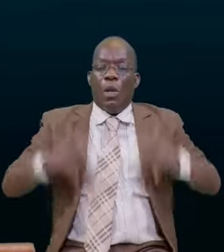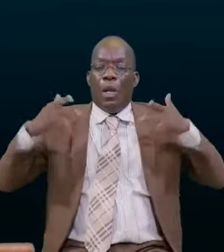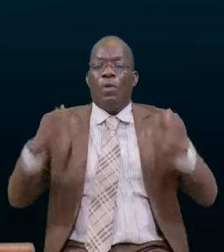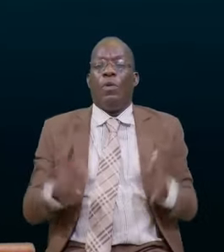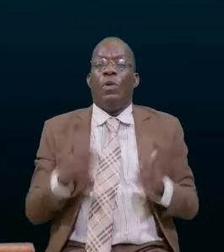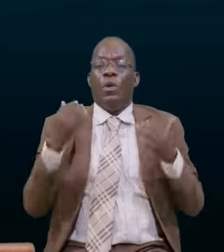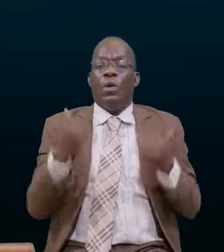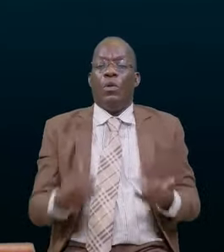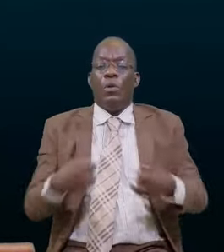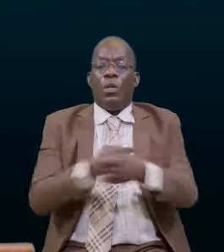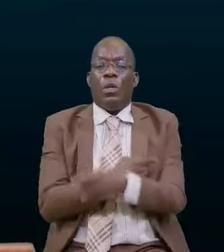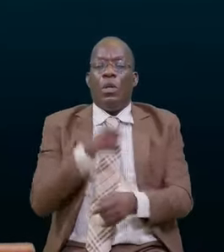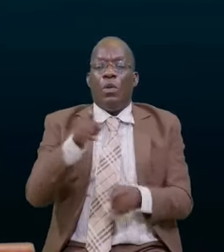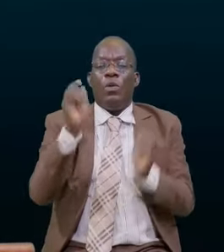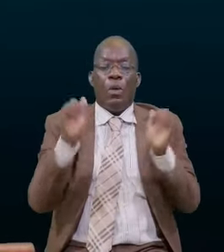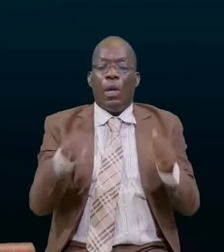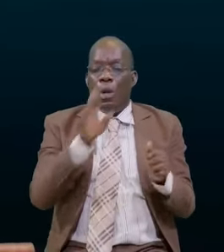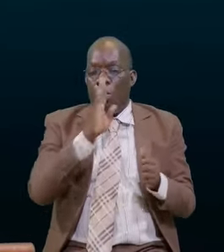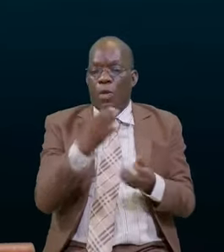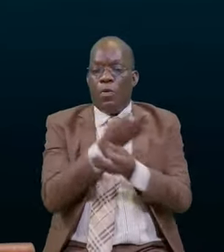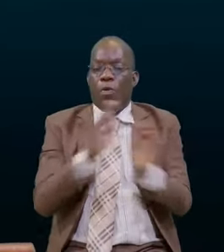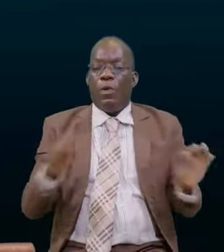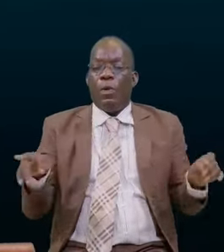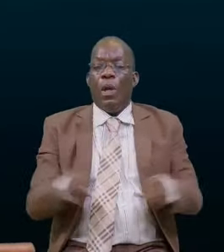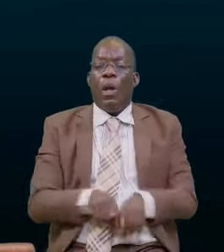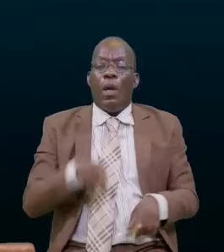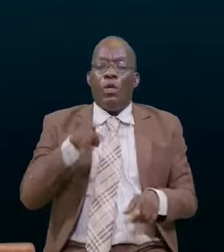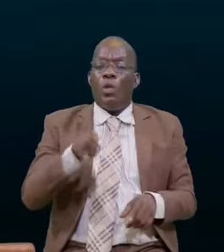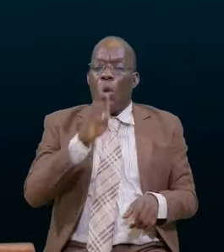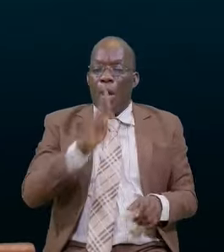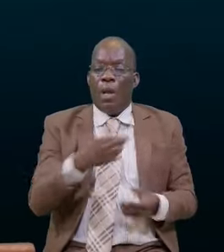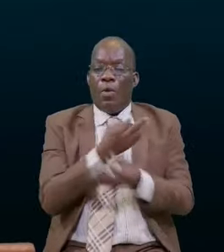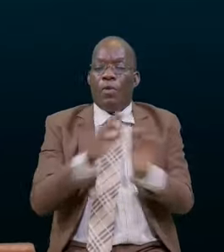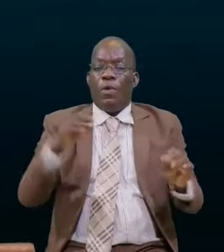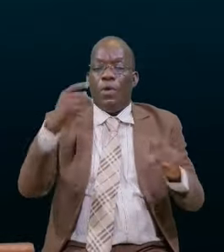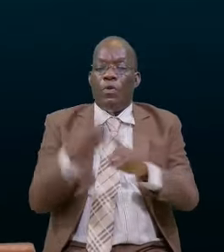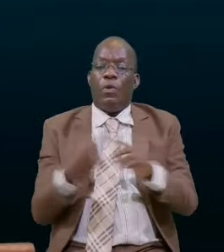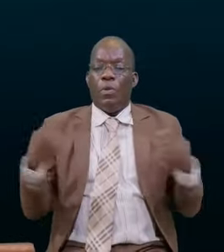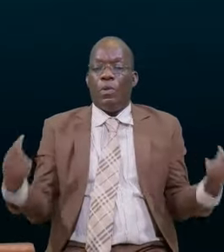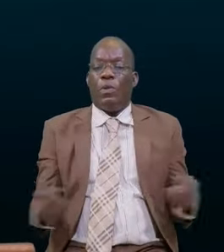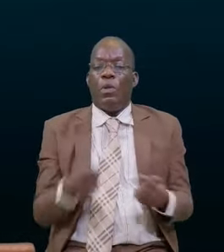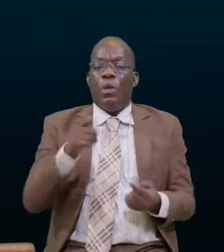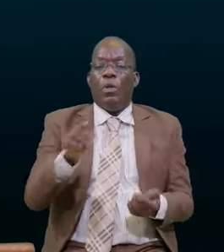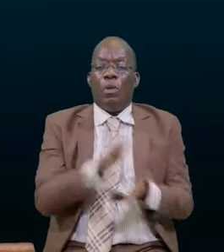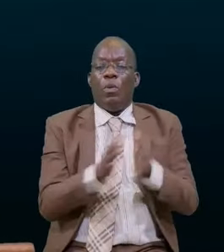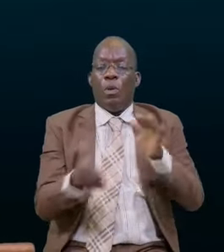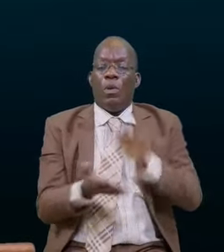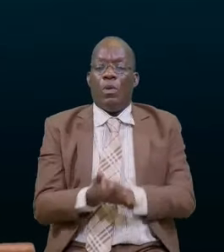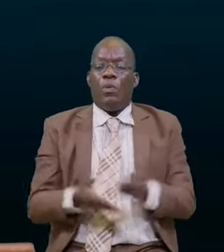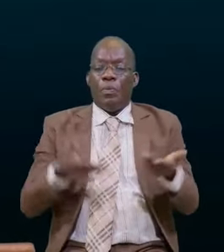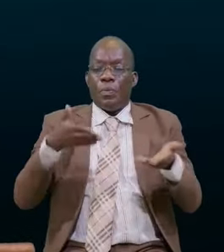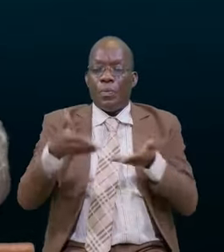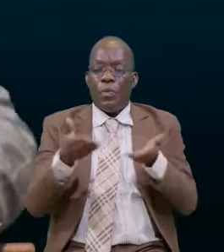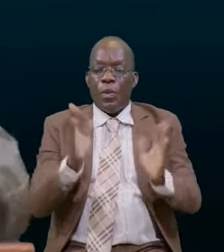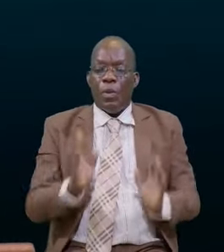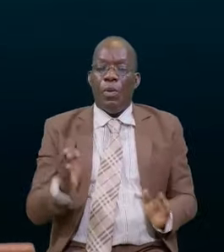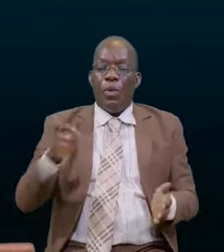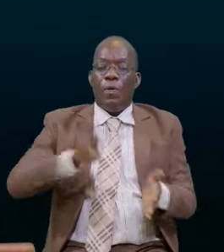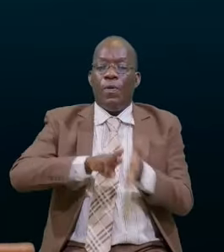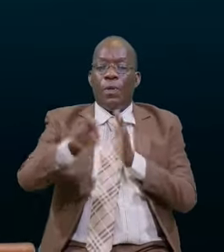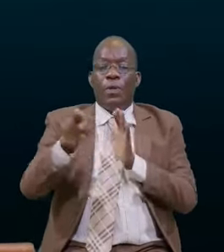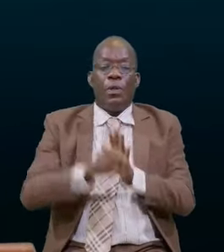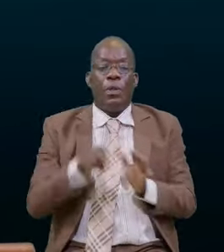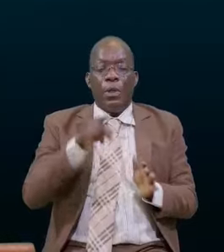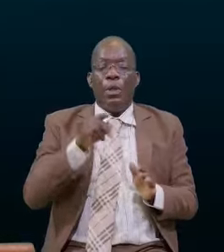free as you are free from sin you become a servant of righteousness no more a servant of s no more a servant of the little